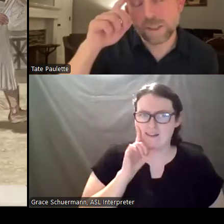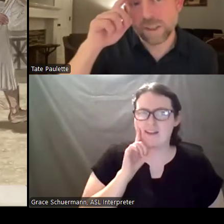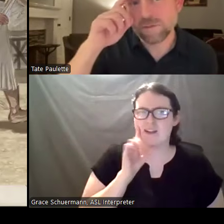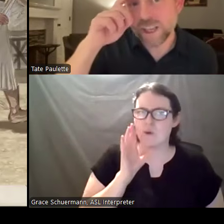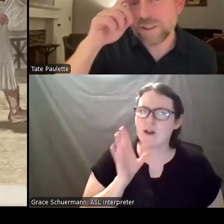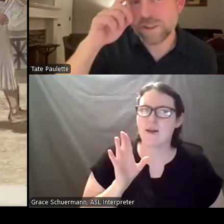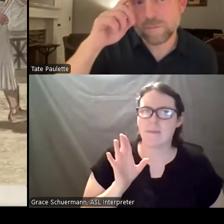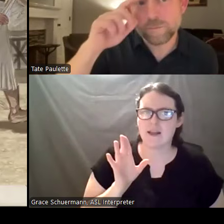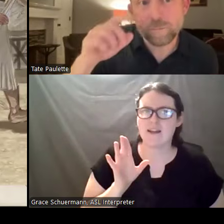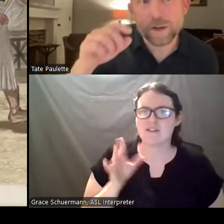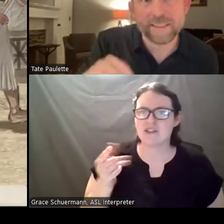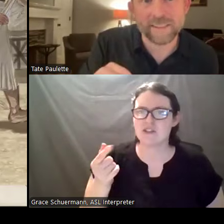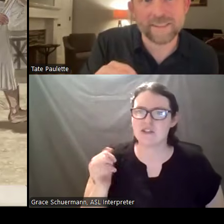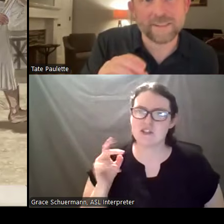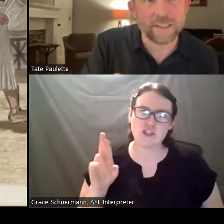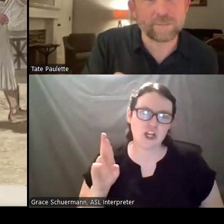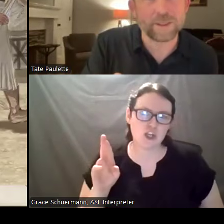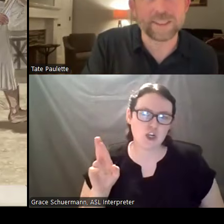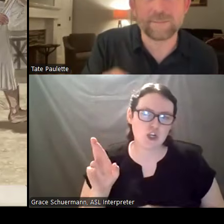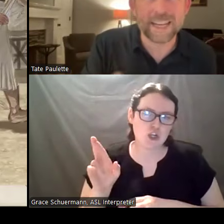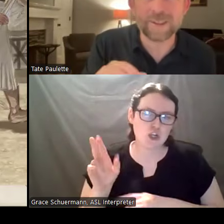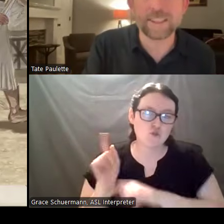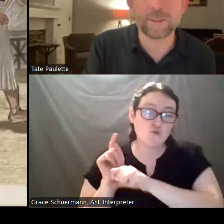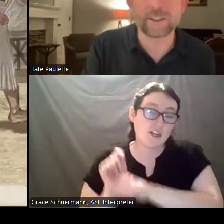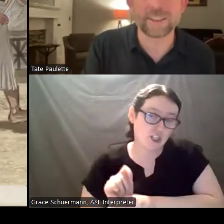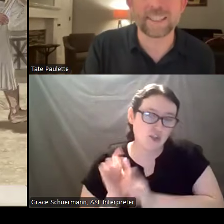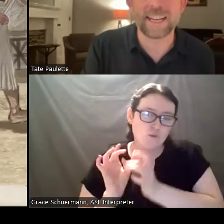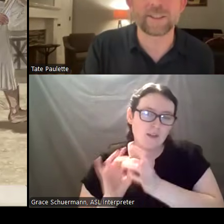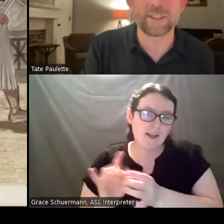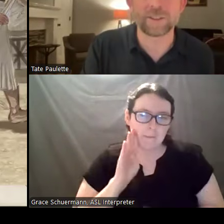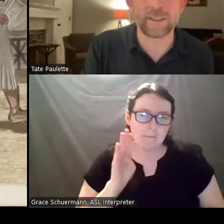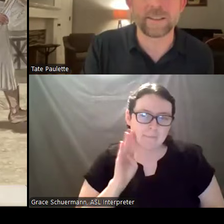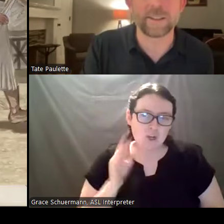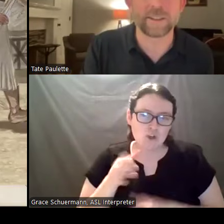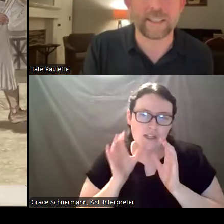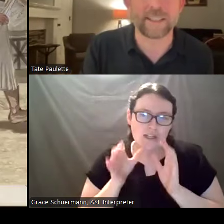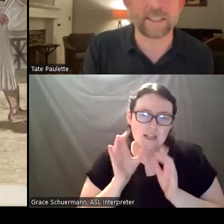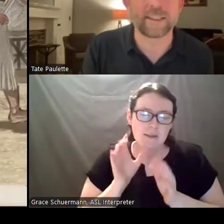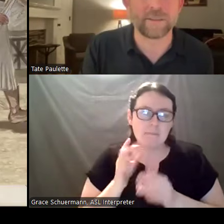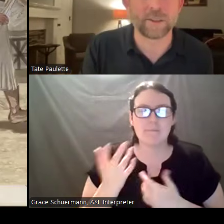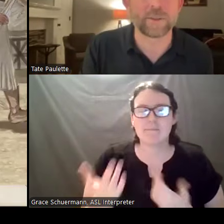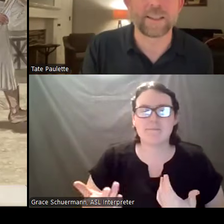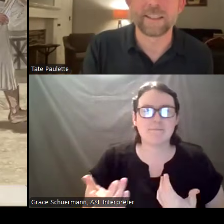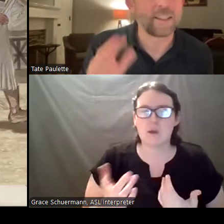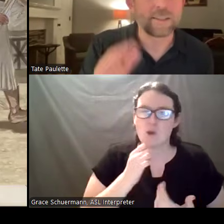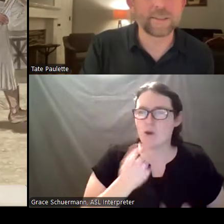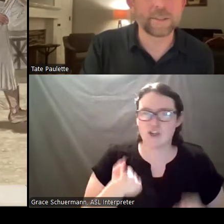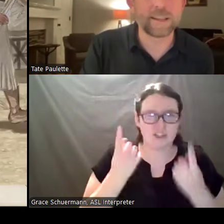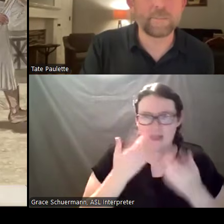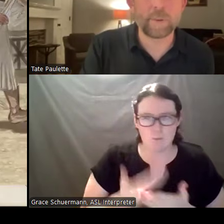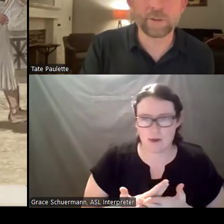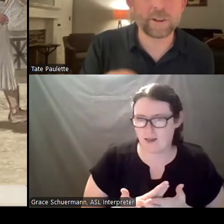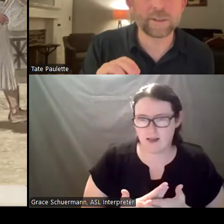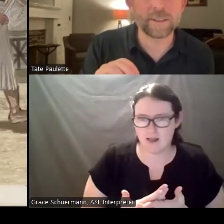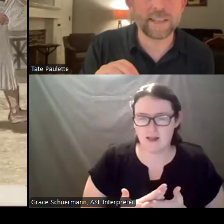been, gendered practices surrounding beer drinking, but I don't think we currently have a good understanding of those. This was